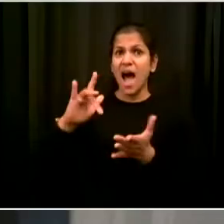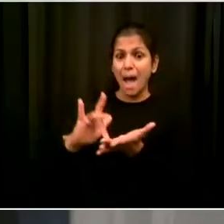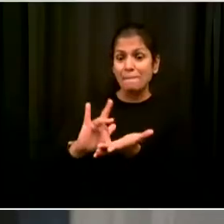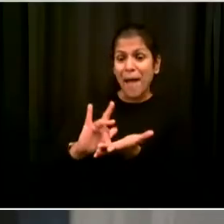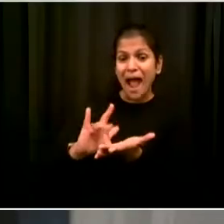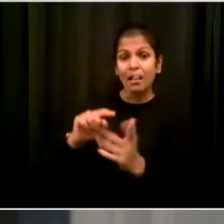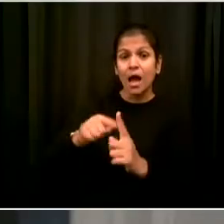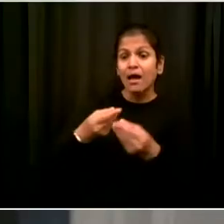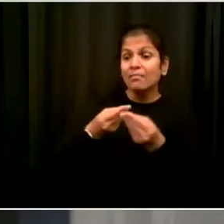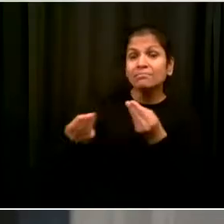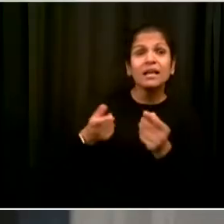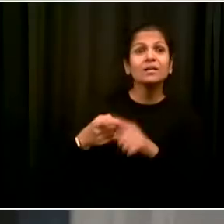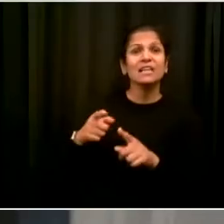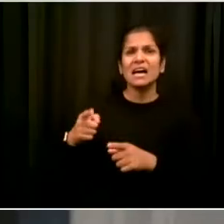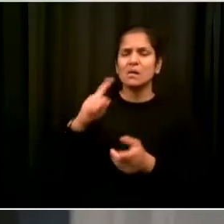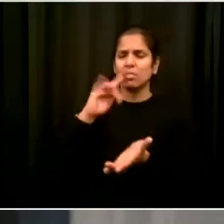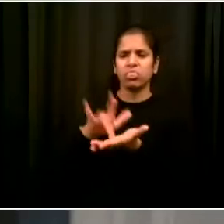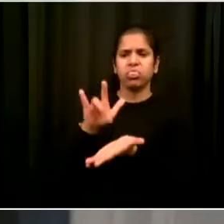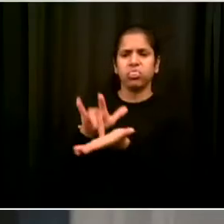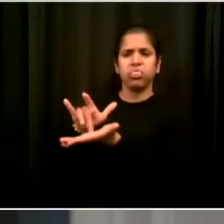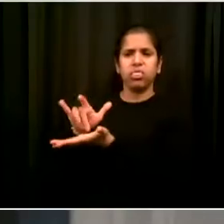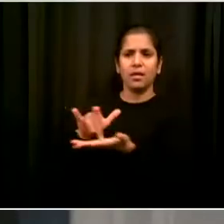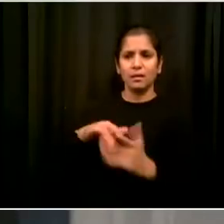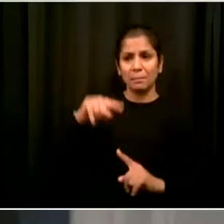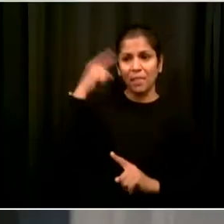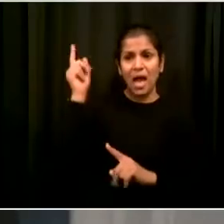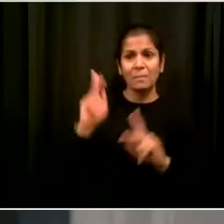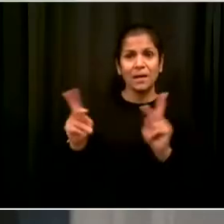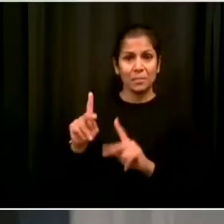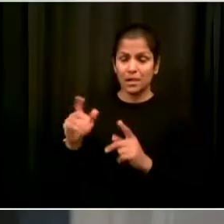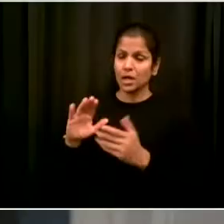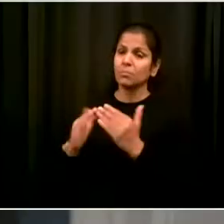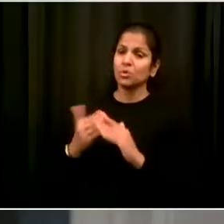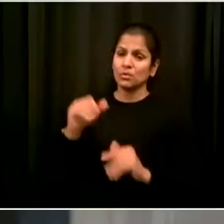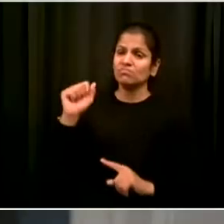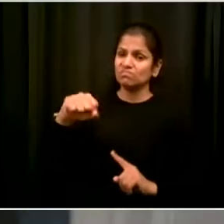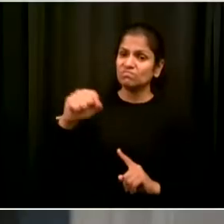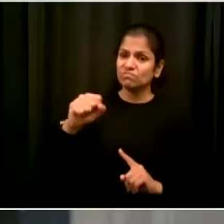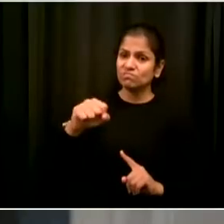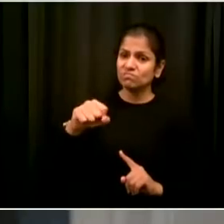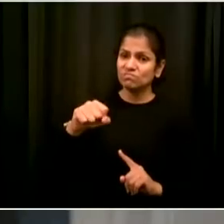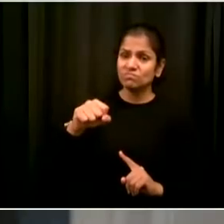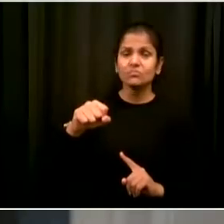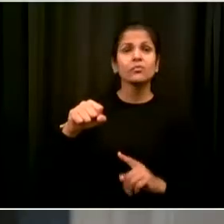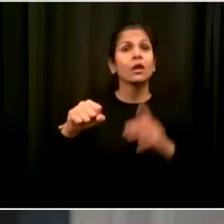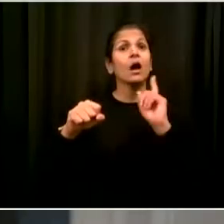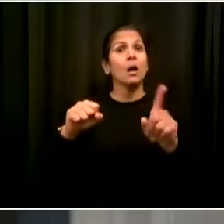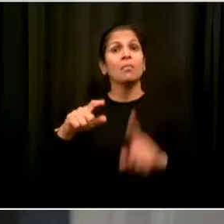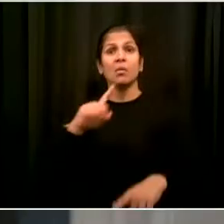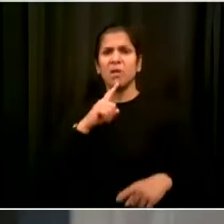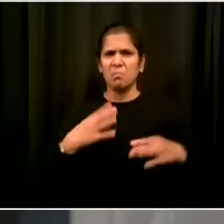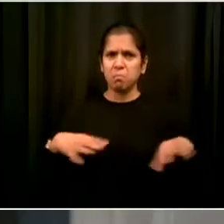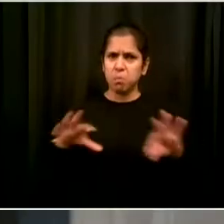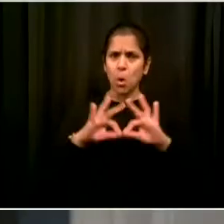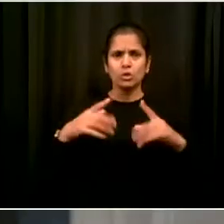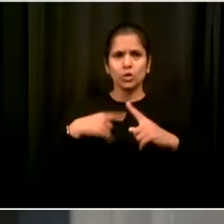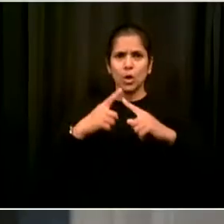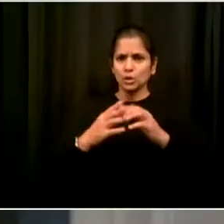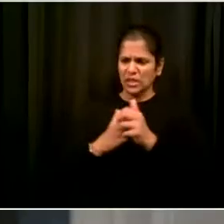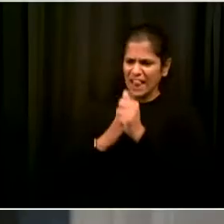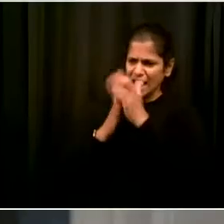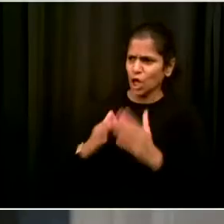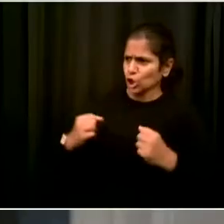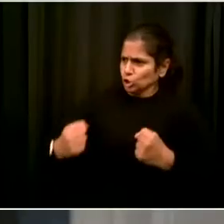to make sure that we have our leaders stepping out, such as myself. I know that the process that has been put in